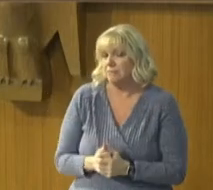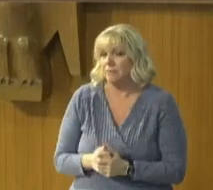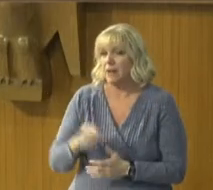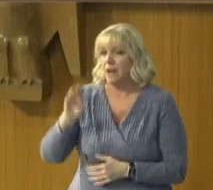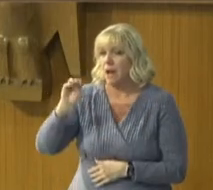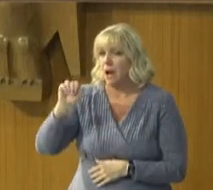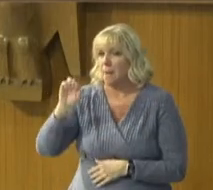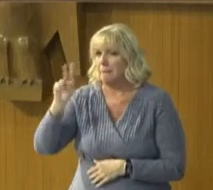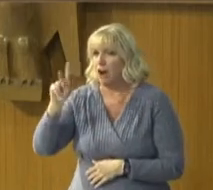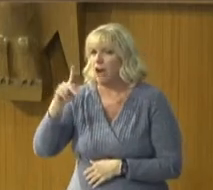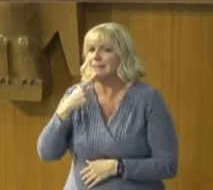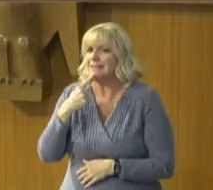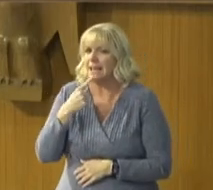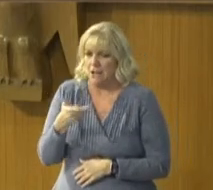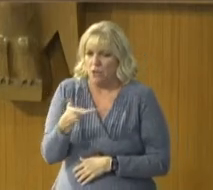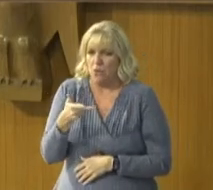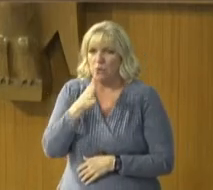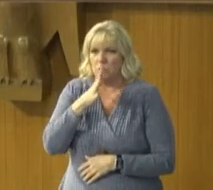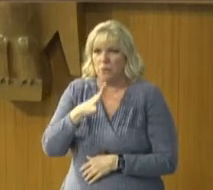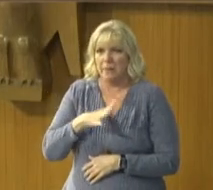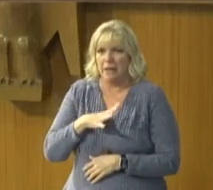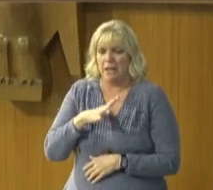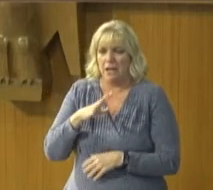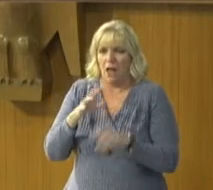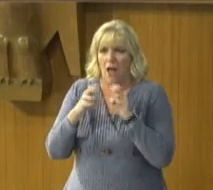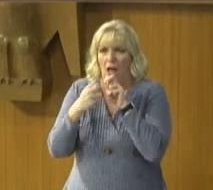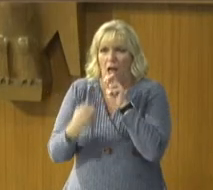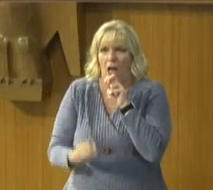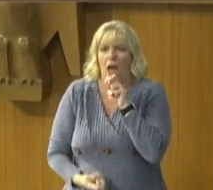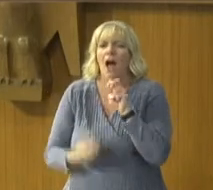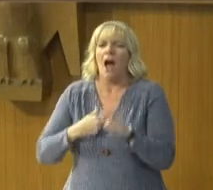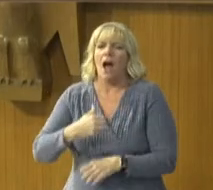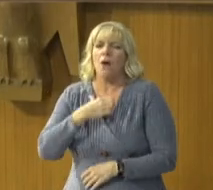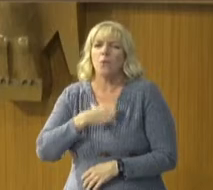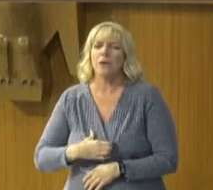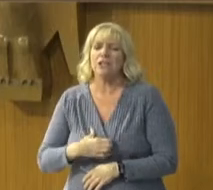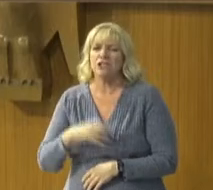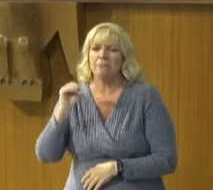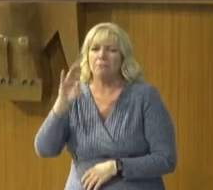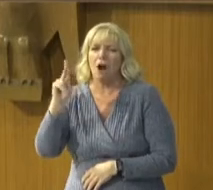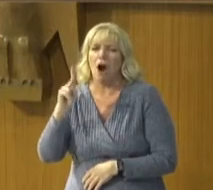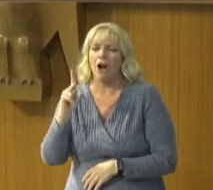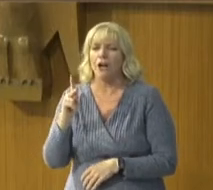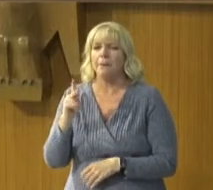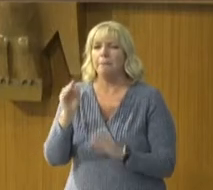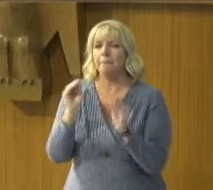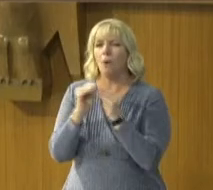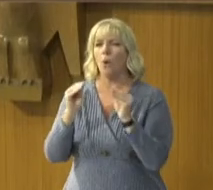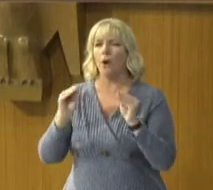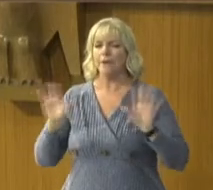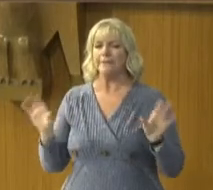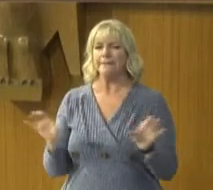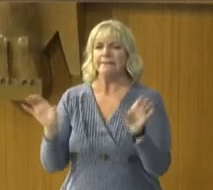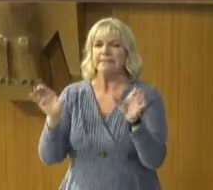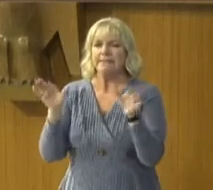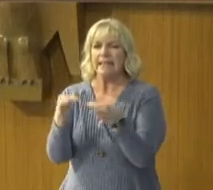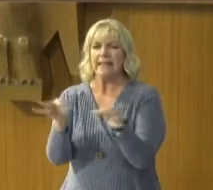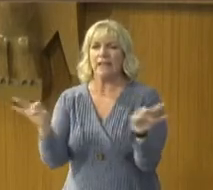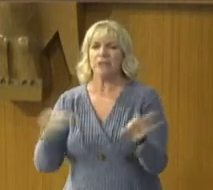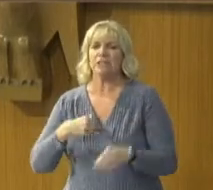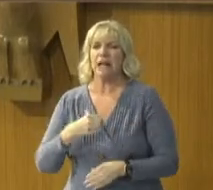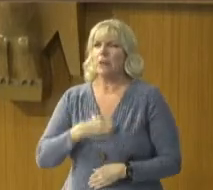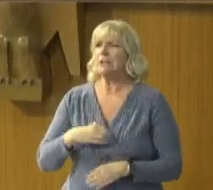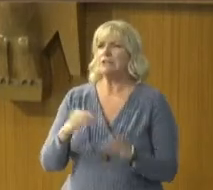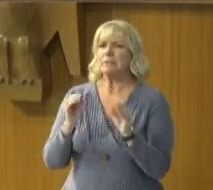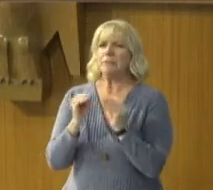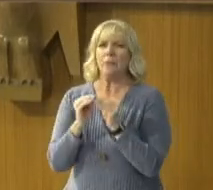the women were alarmed. And I really wish Mark were a more colorful writer here, because I wish he would have included some specific phrases